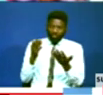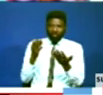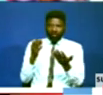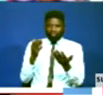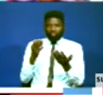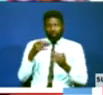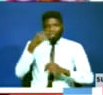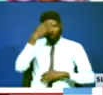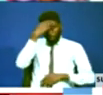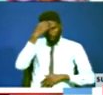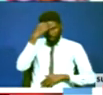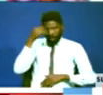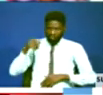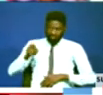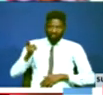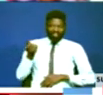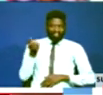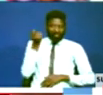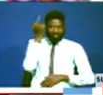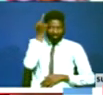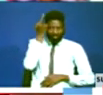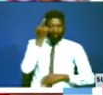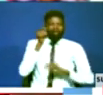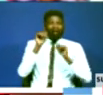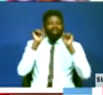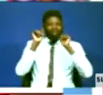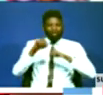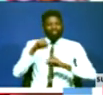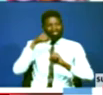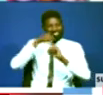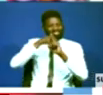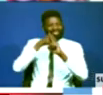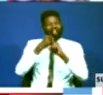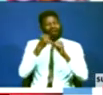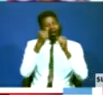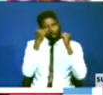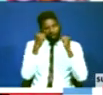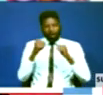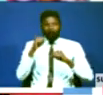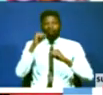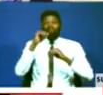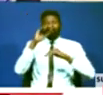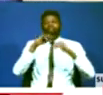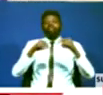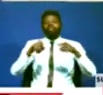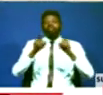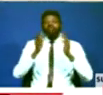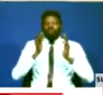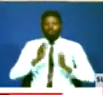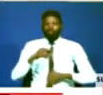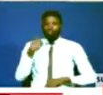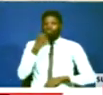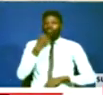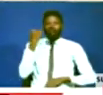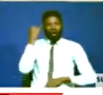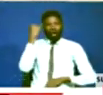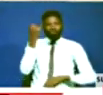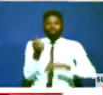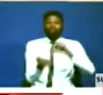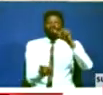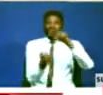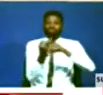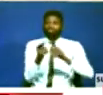he got it, he would fight even more than you do yourself who came up with the idea. To achieve desired